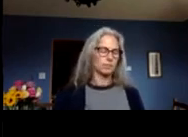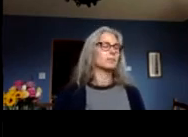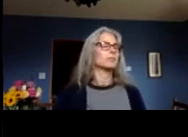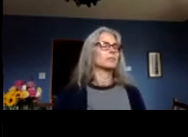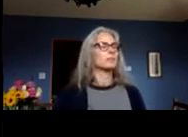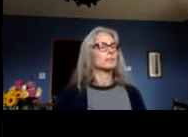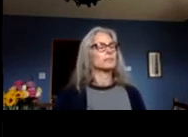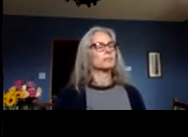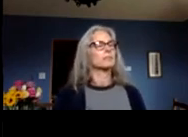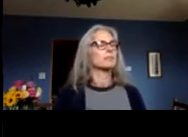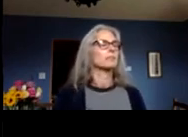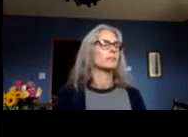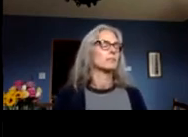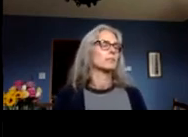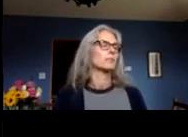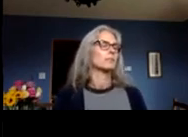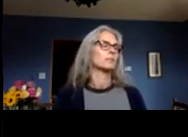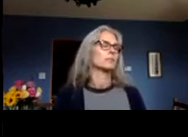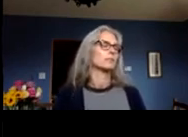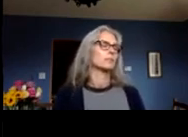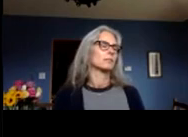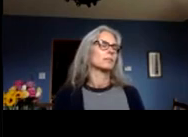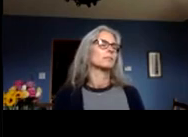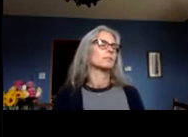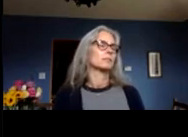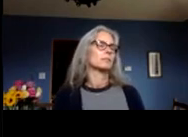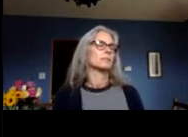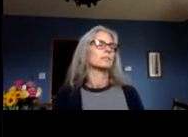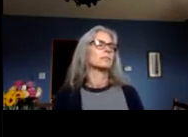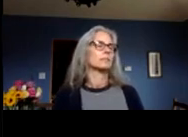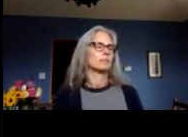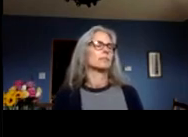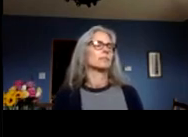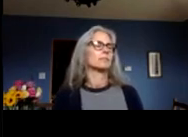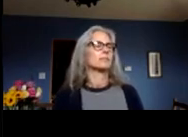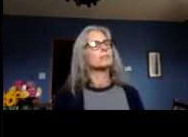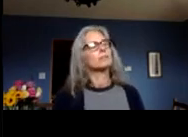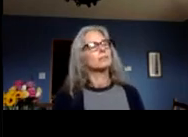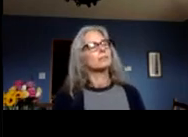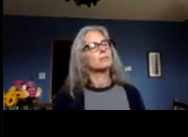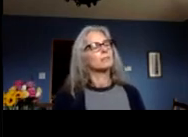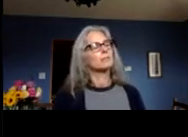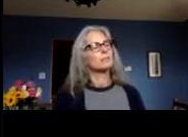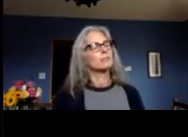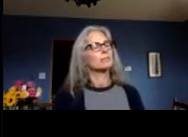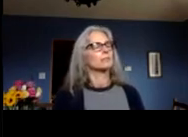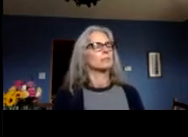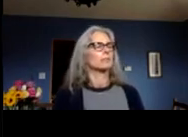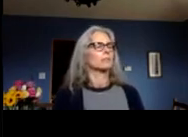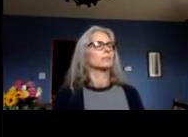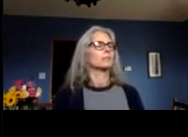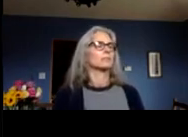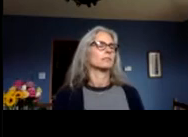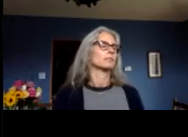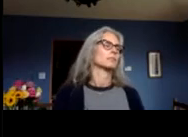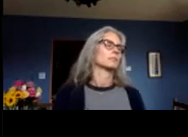rubric. You can use the plagiarism checker. All sorts of things in here. There's a down arrow up here by the assign button. So play with all those down arrows. I'm